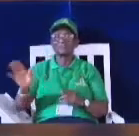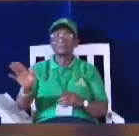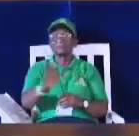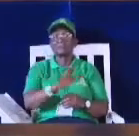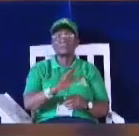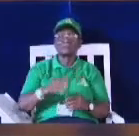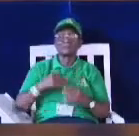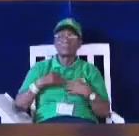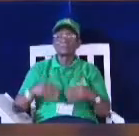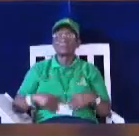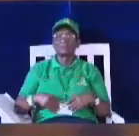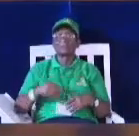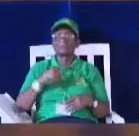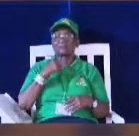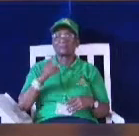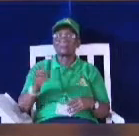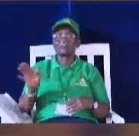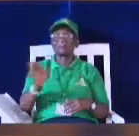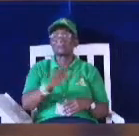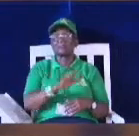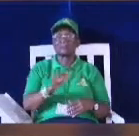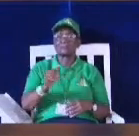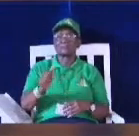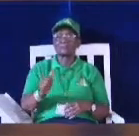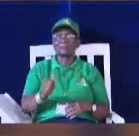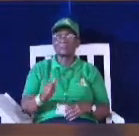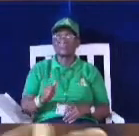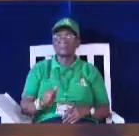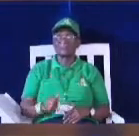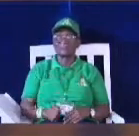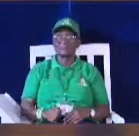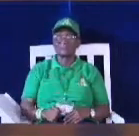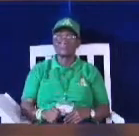You're going to tell your body, "Body,